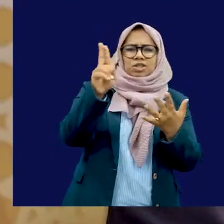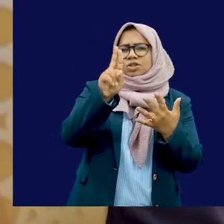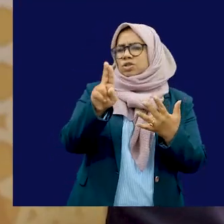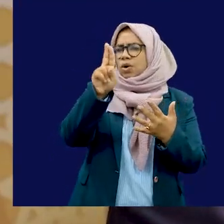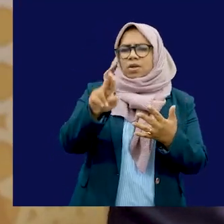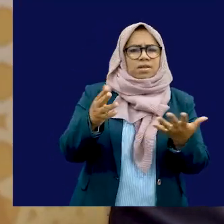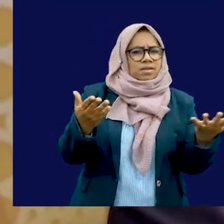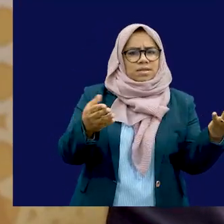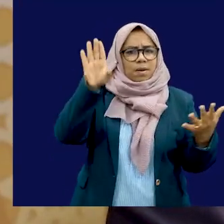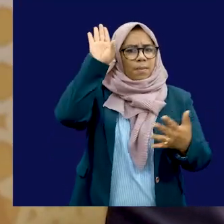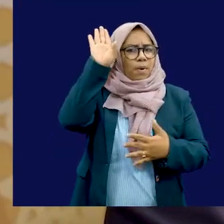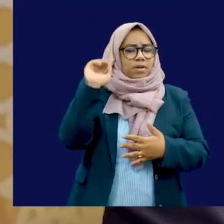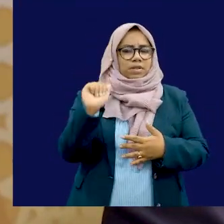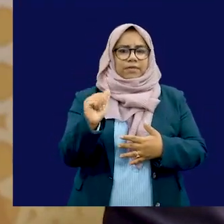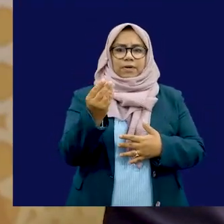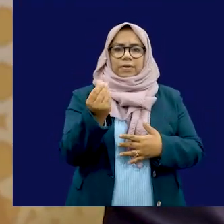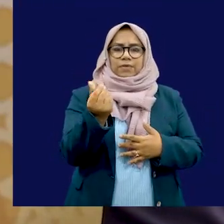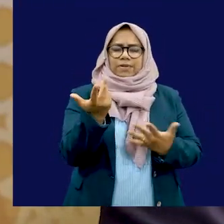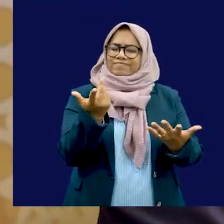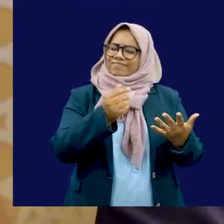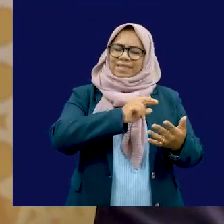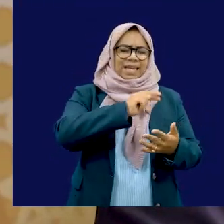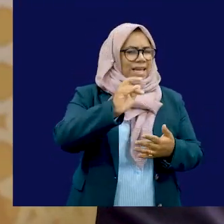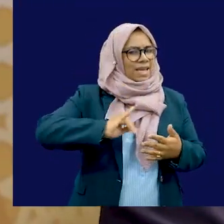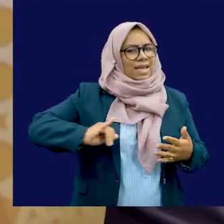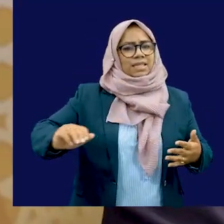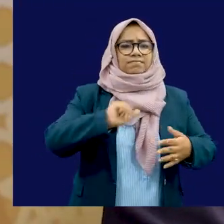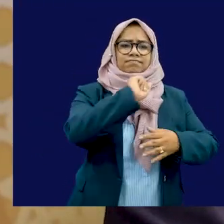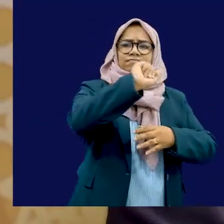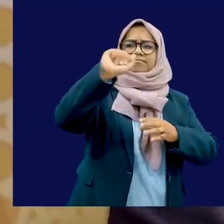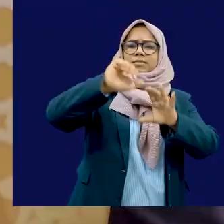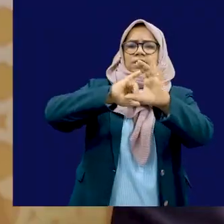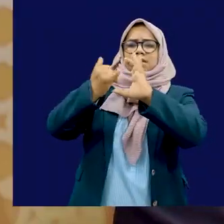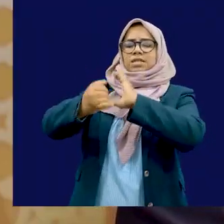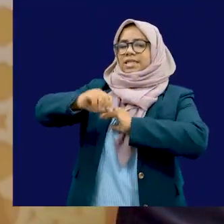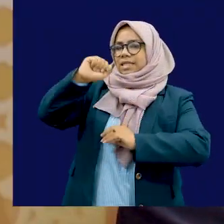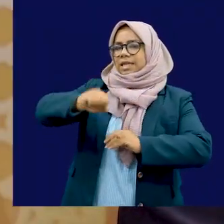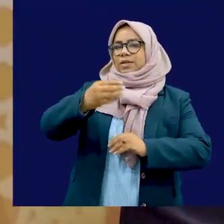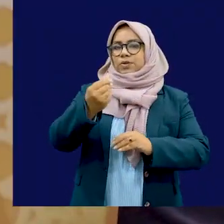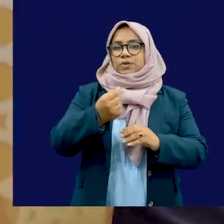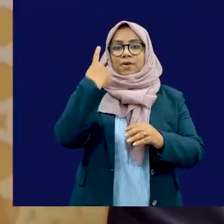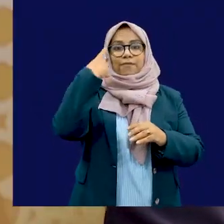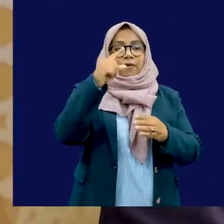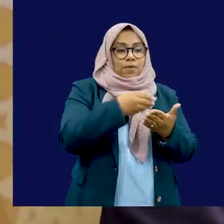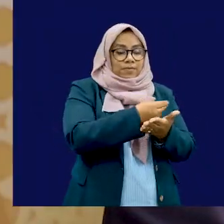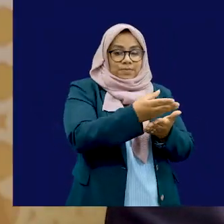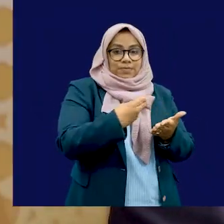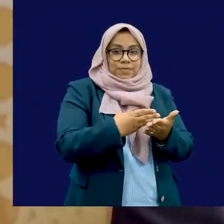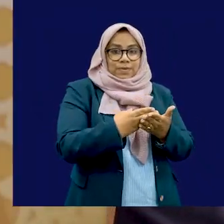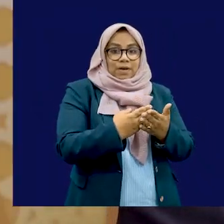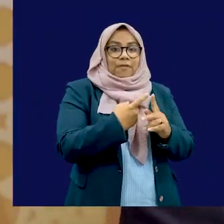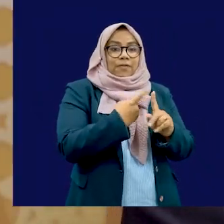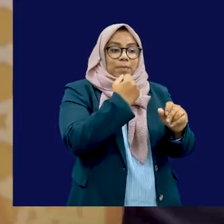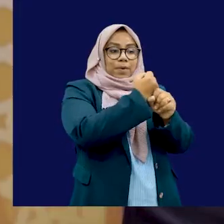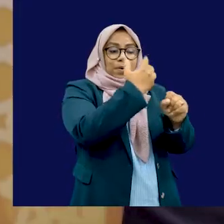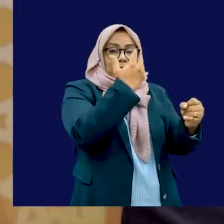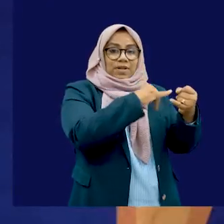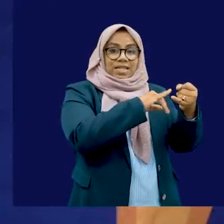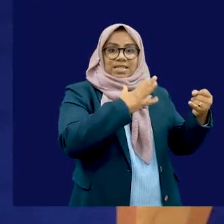dollars, rufiya or any other currency from any other country, zakat must be paid.